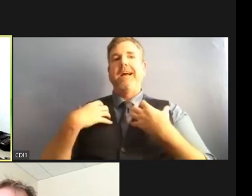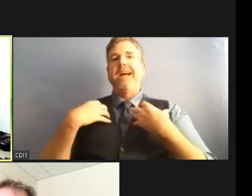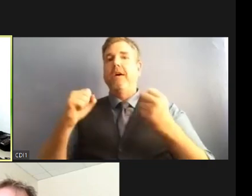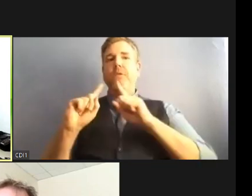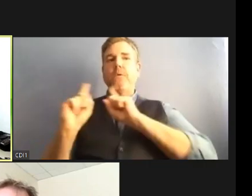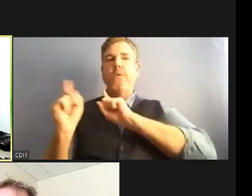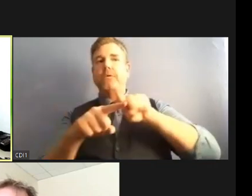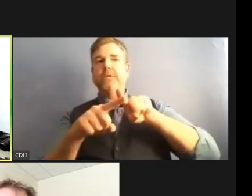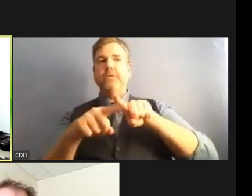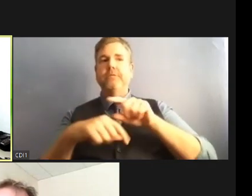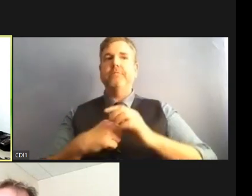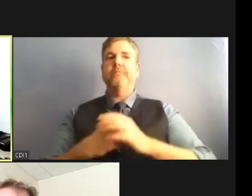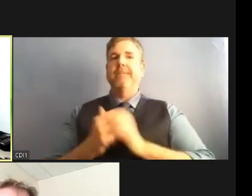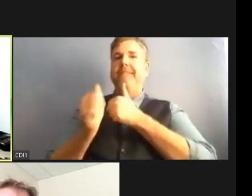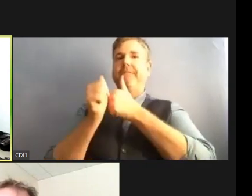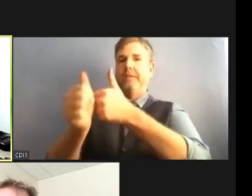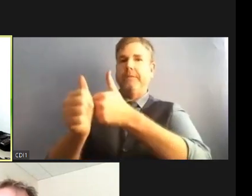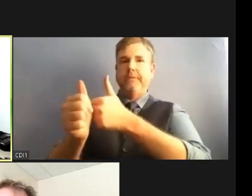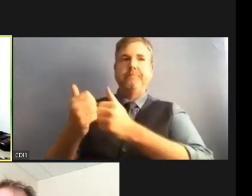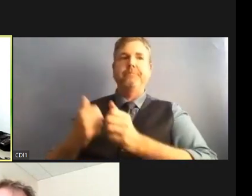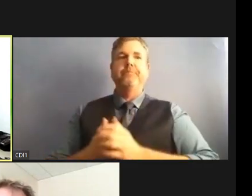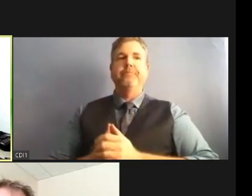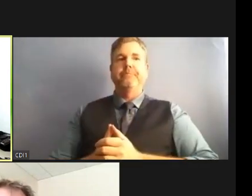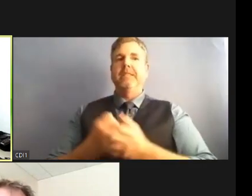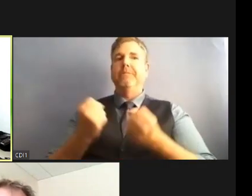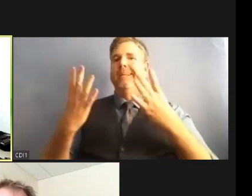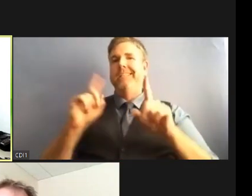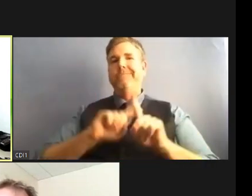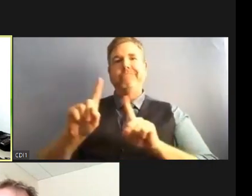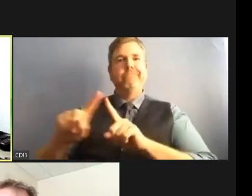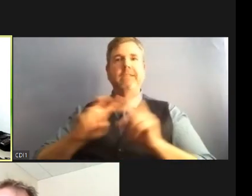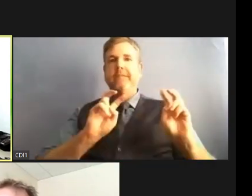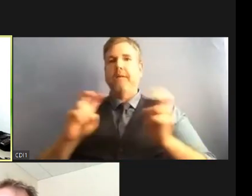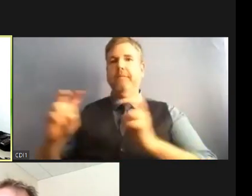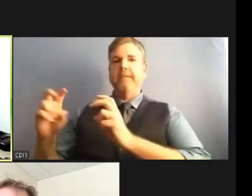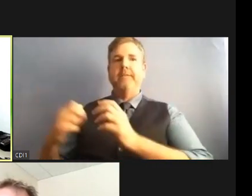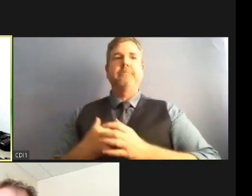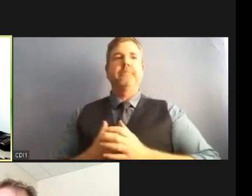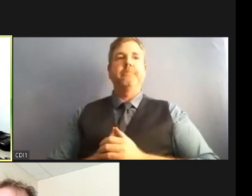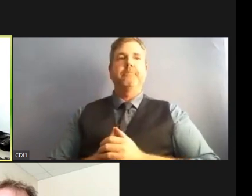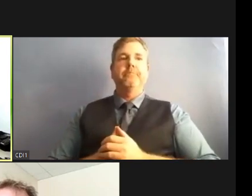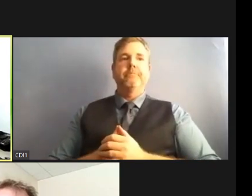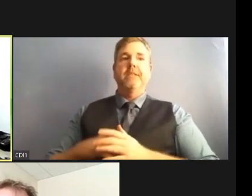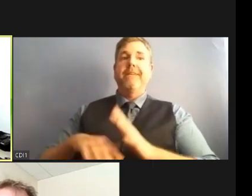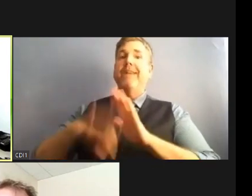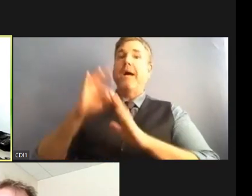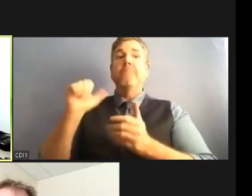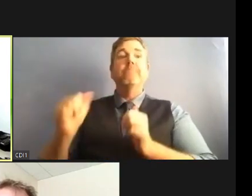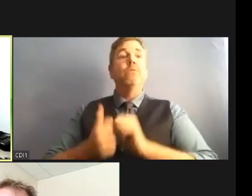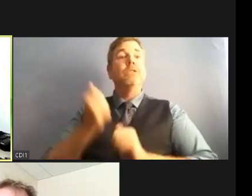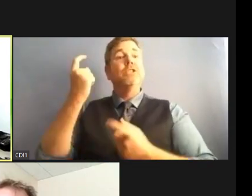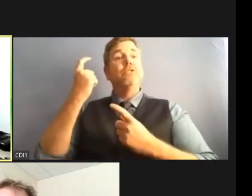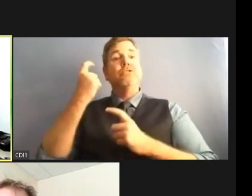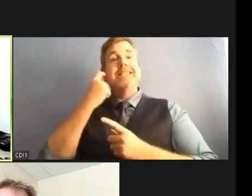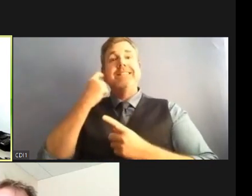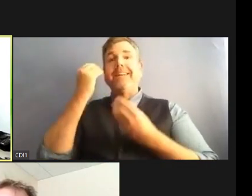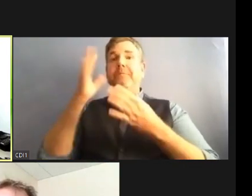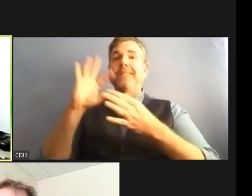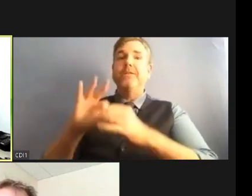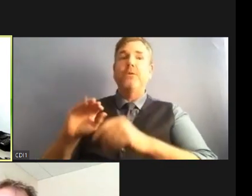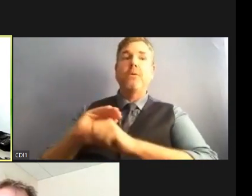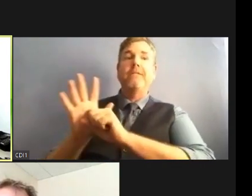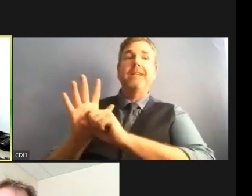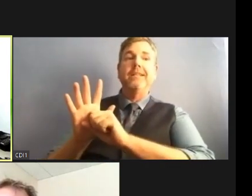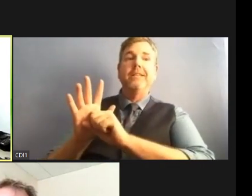As a reminder, you can find the latest information about COVID-19 activity in Marin, including health order guidelines, testing,